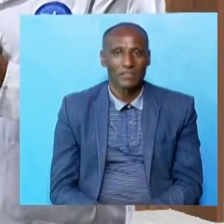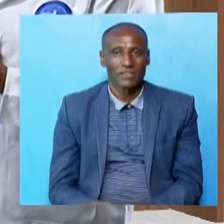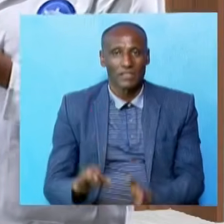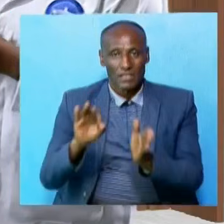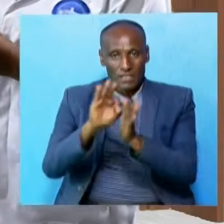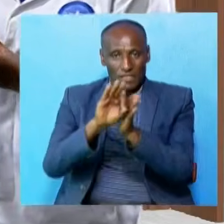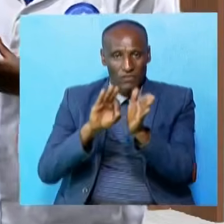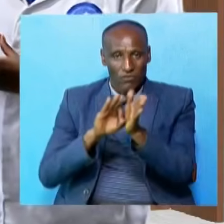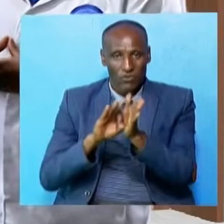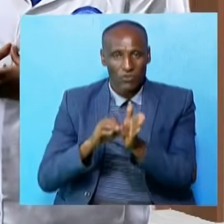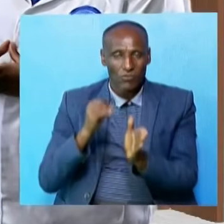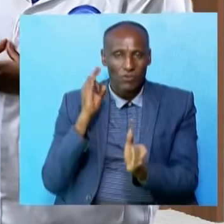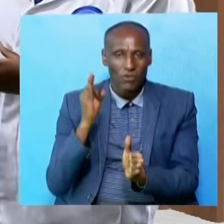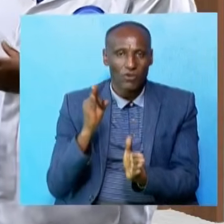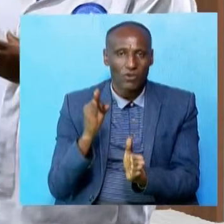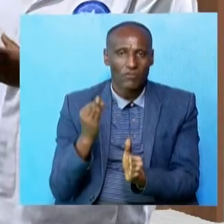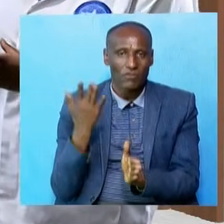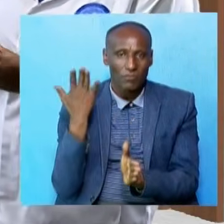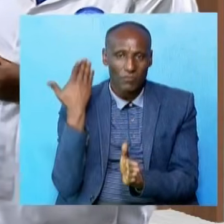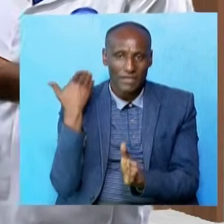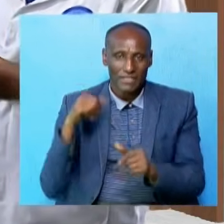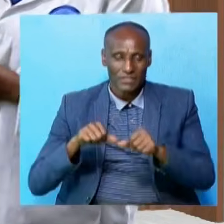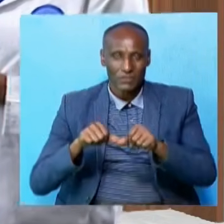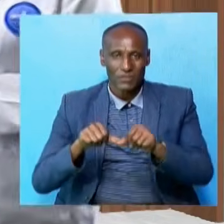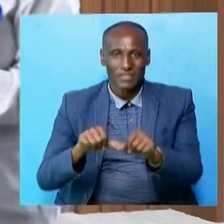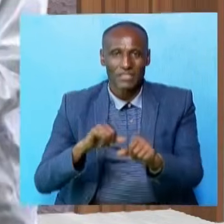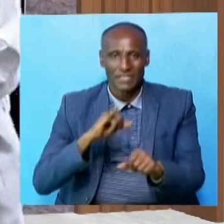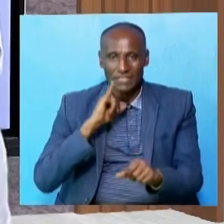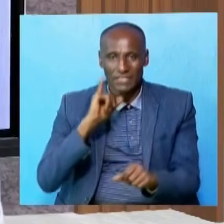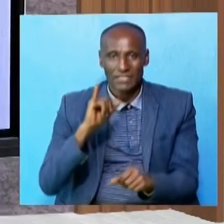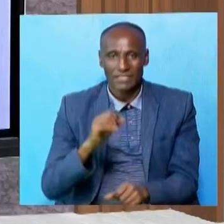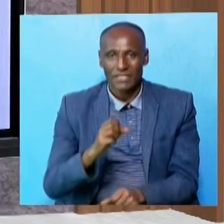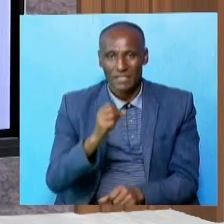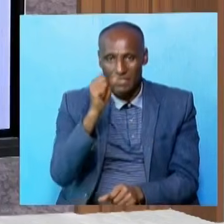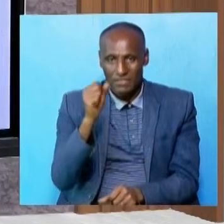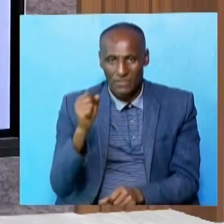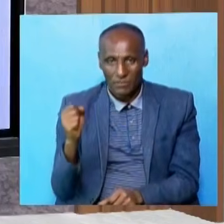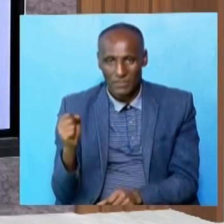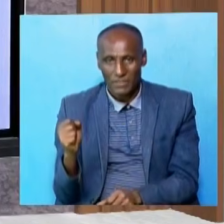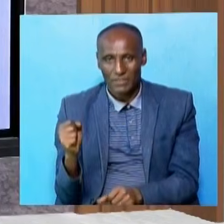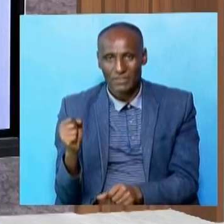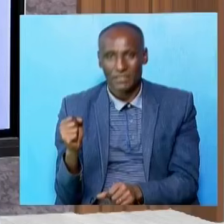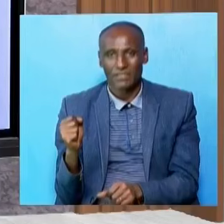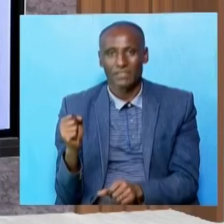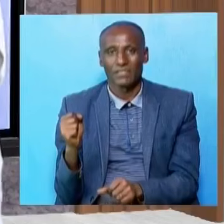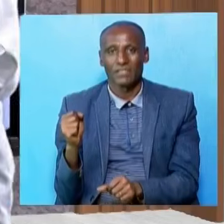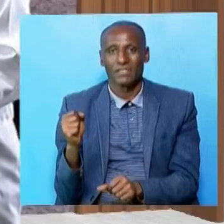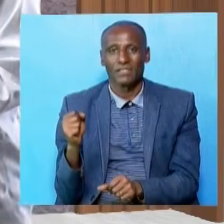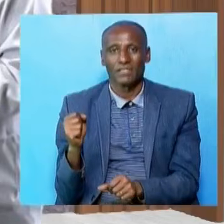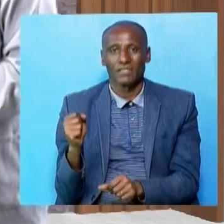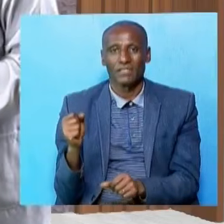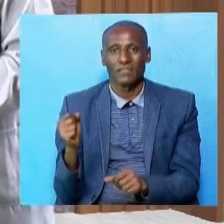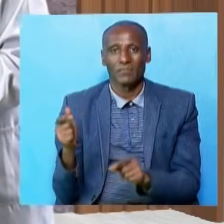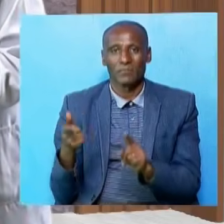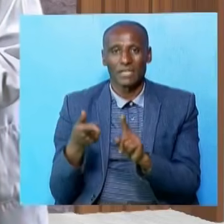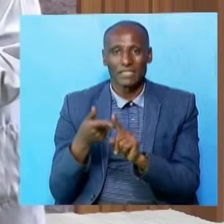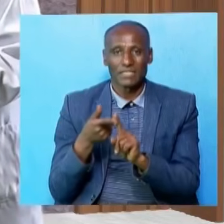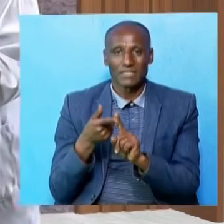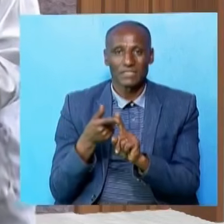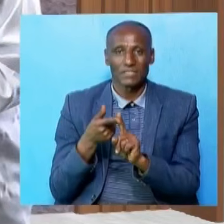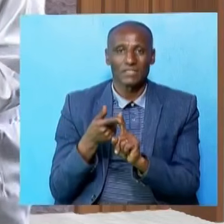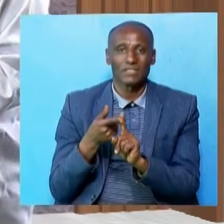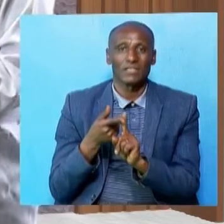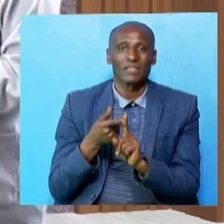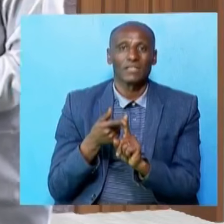of past continuous is, as you can see it here, we have a subject, right? Then, was